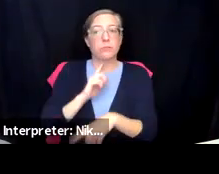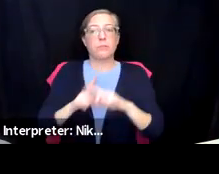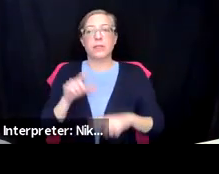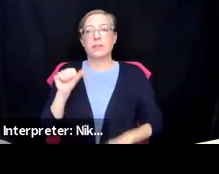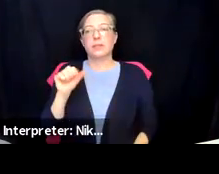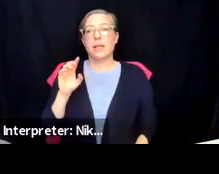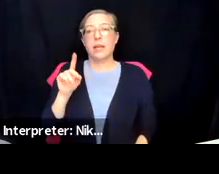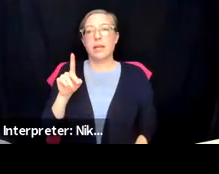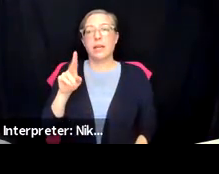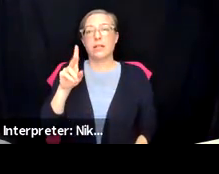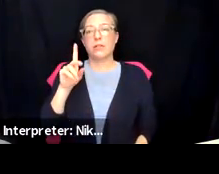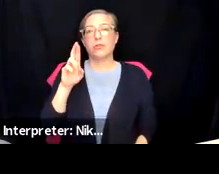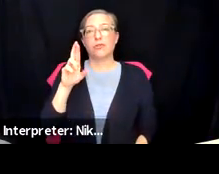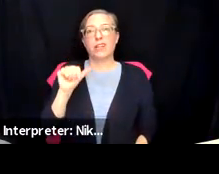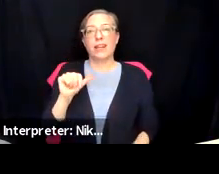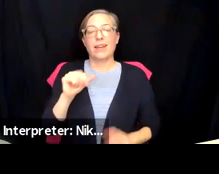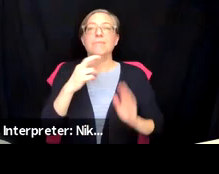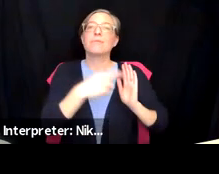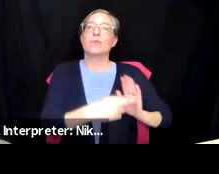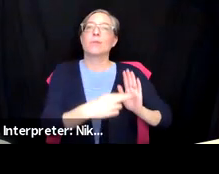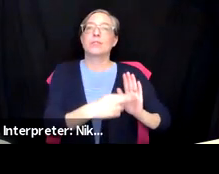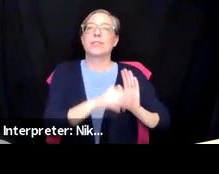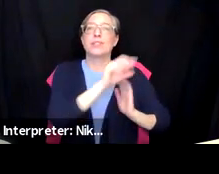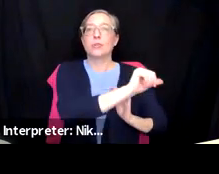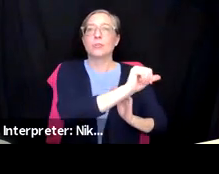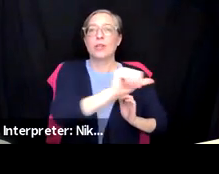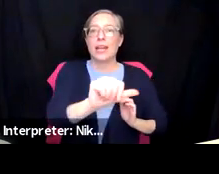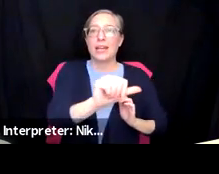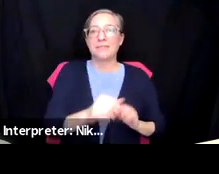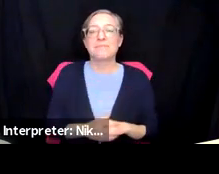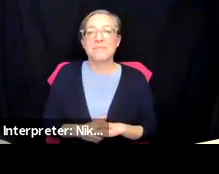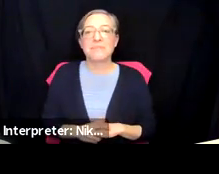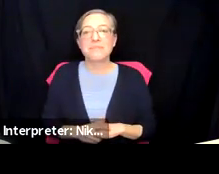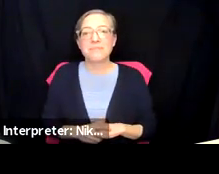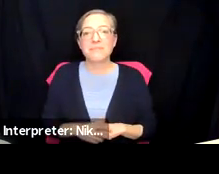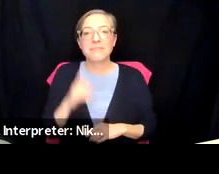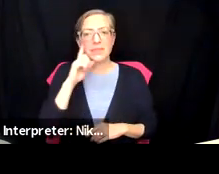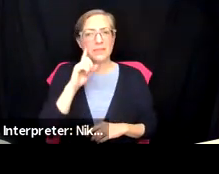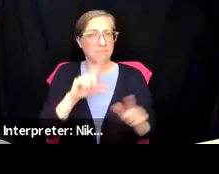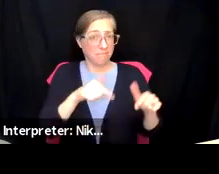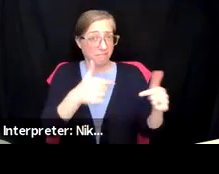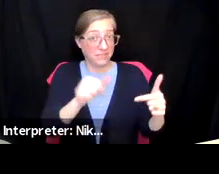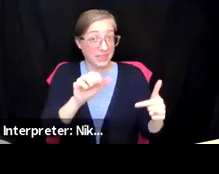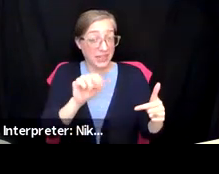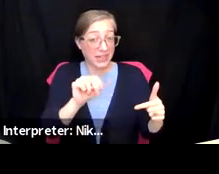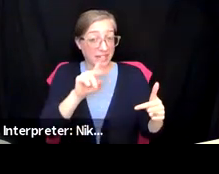I believe maybe Andrea was going to kick off that group with their discussions.